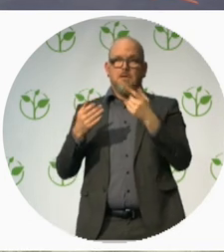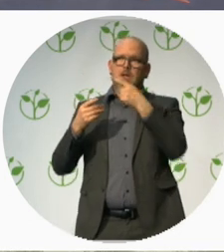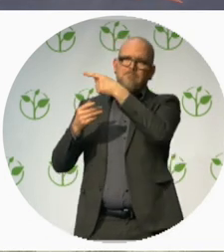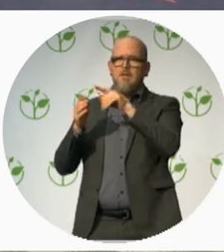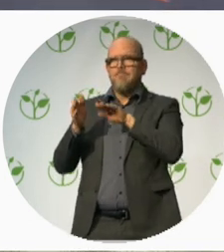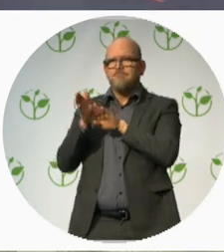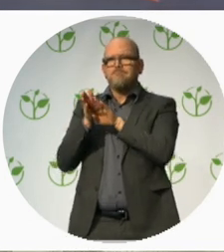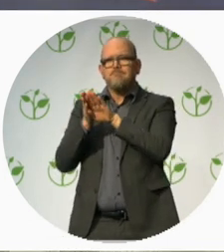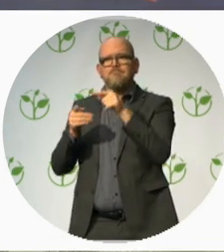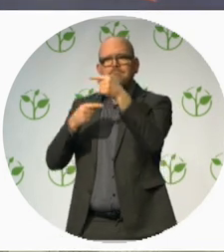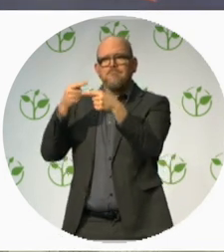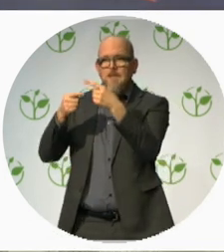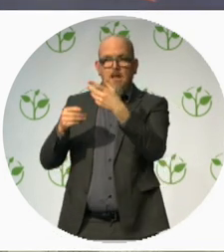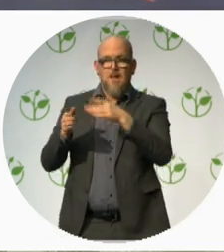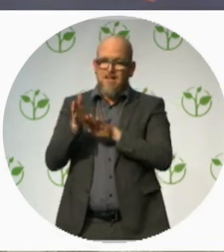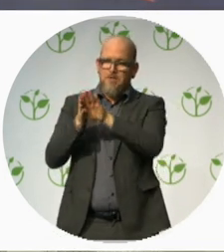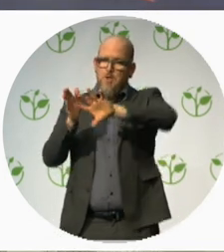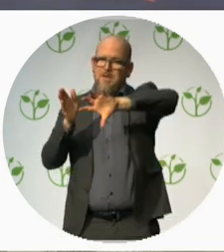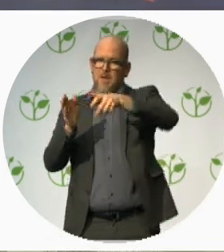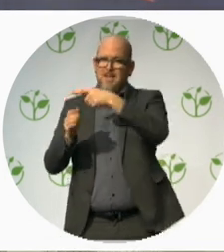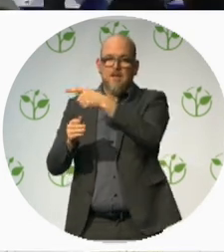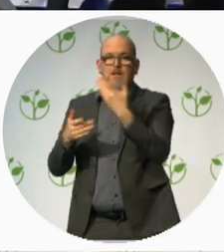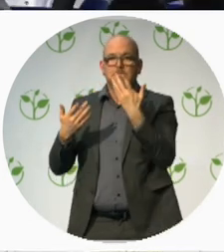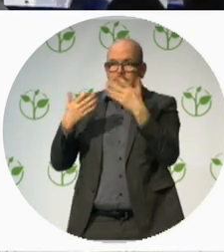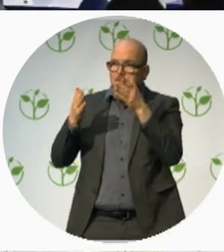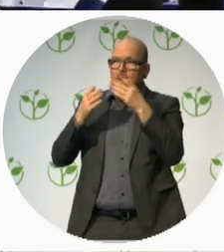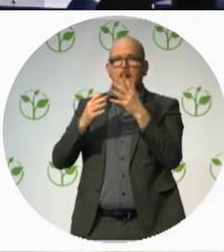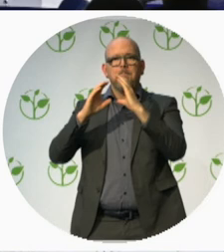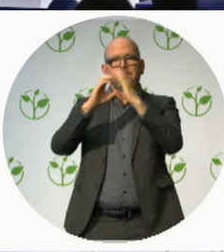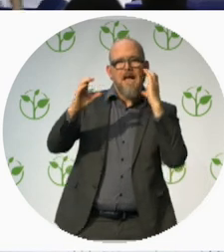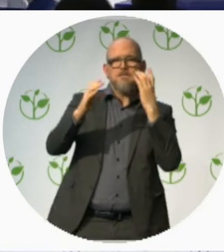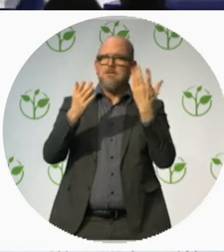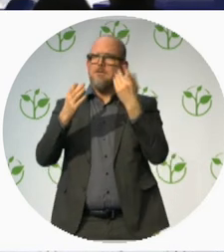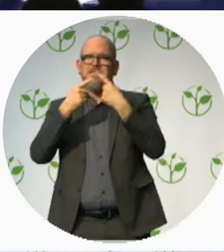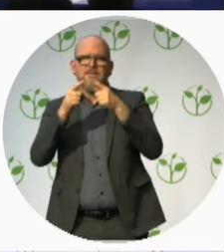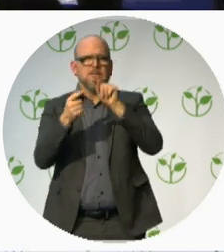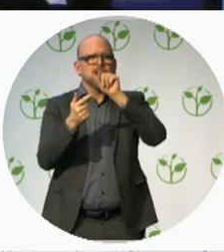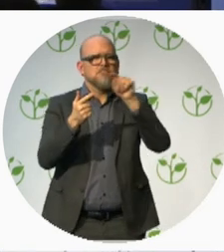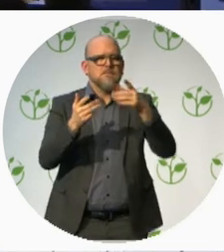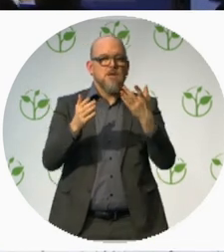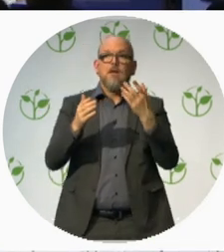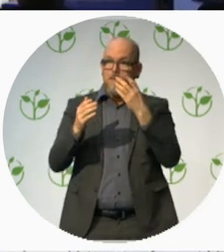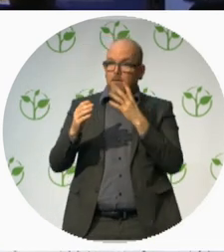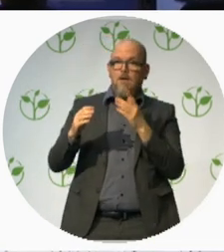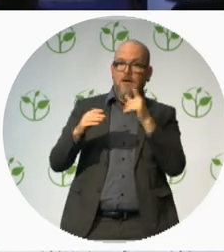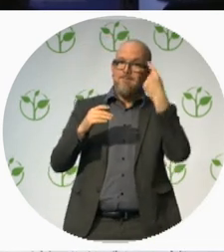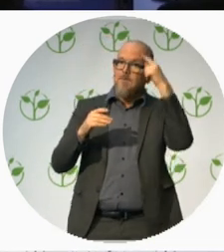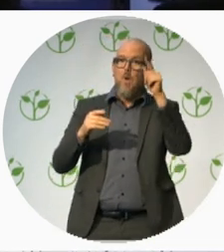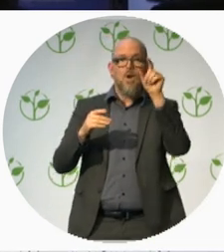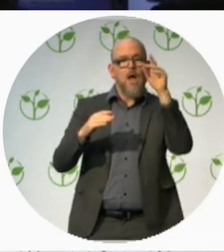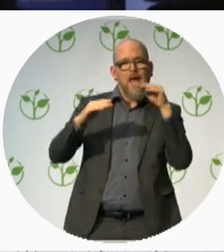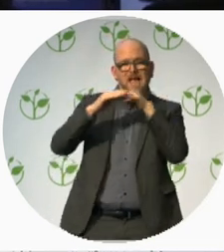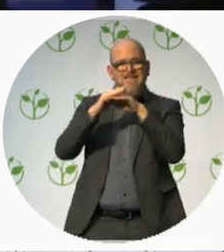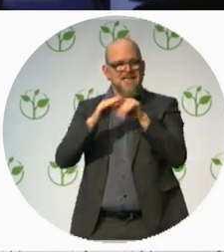guide cities in providing accessible public transport systems. The strategy includes new universal design standards for the whole